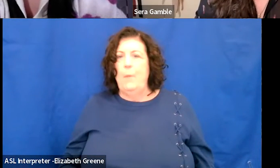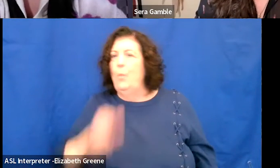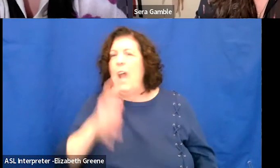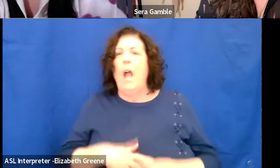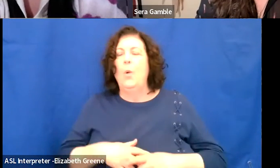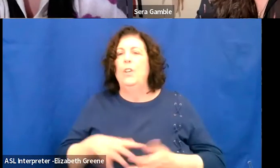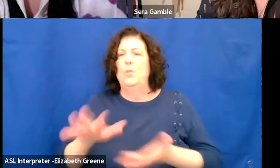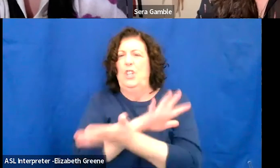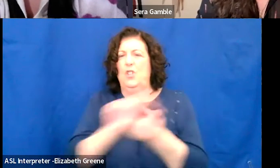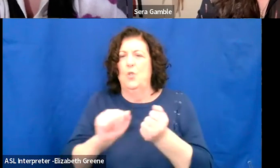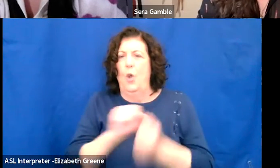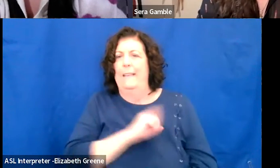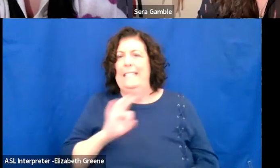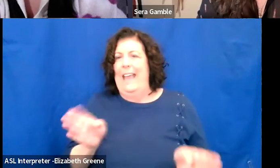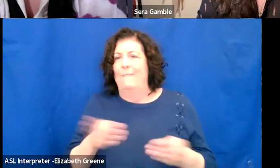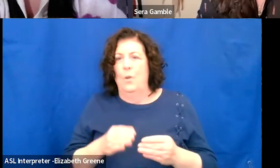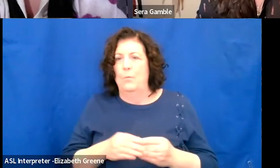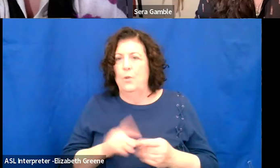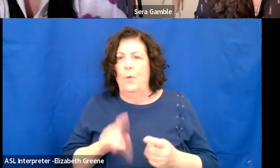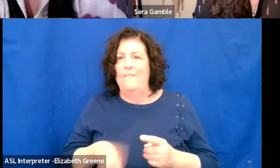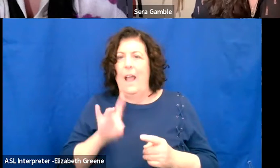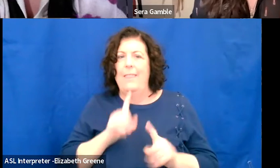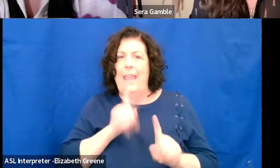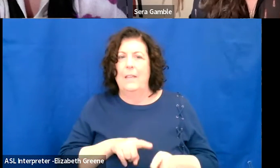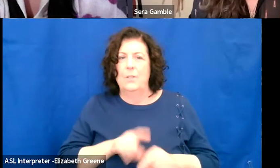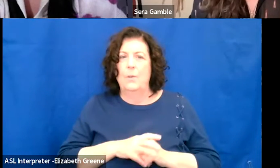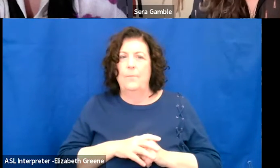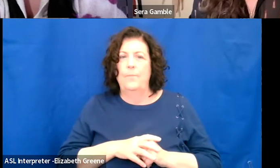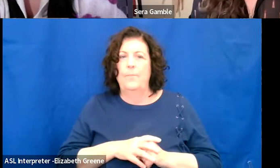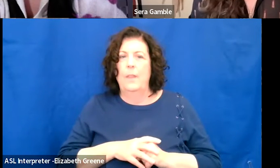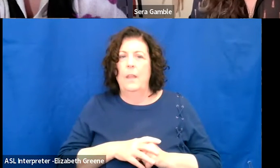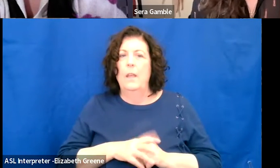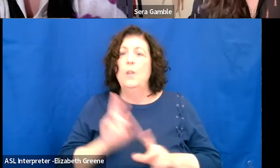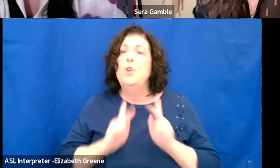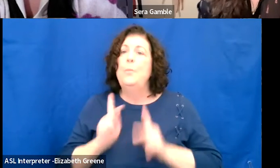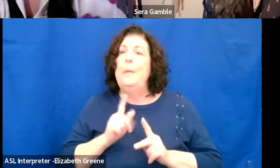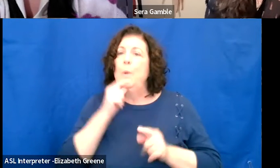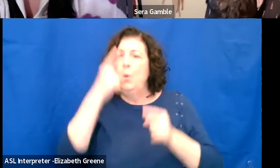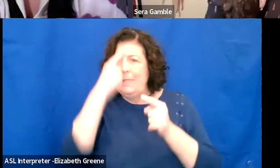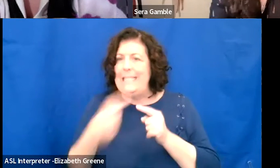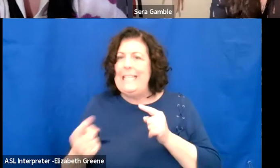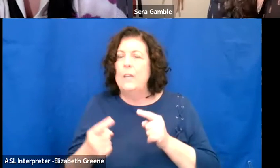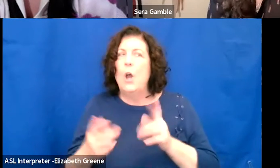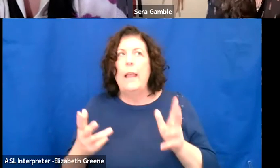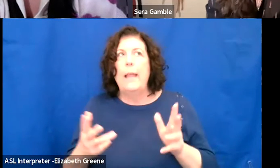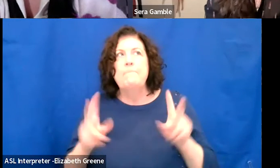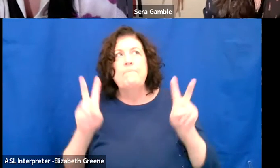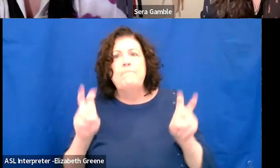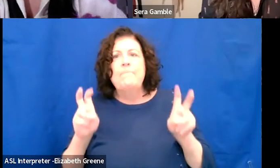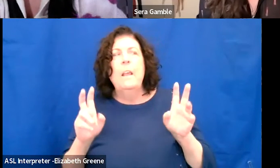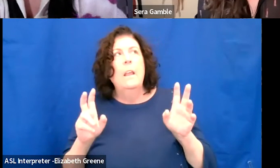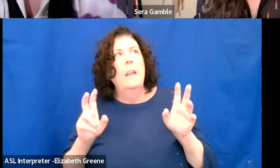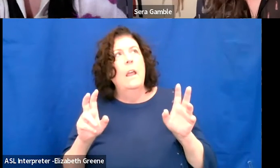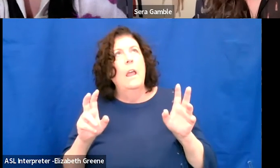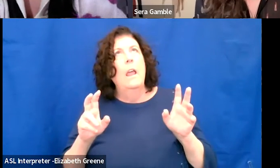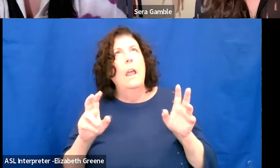But, you know, people kind of dissenting because they're like, I think that what we're saying is not what we mean to say here. Like the message of this episode, like how this